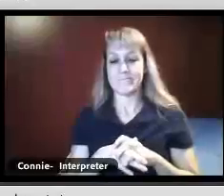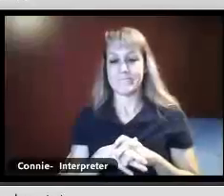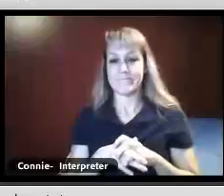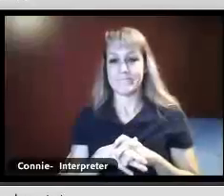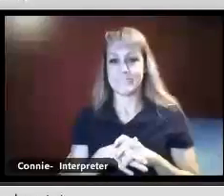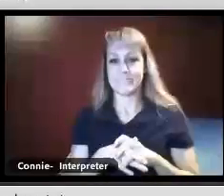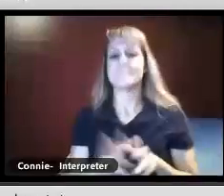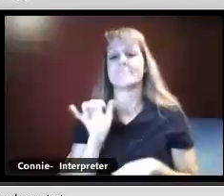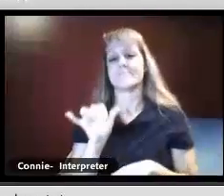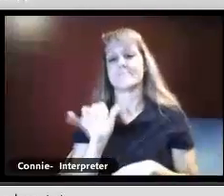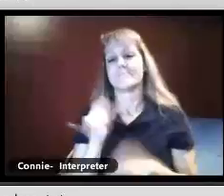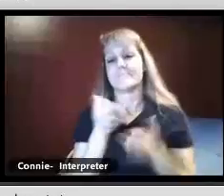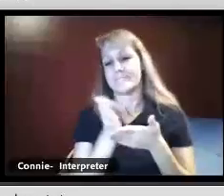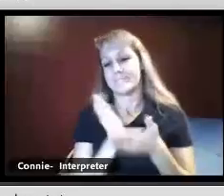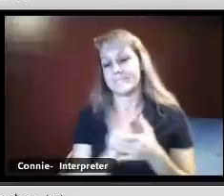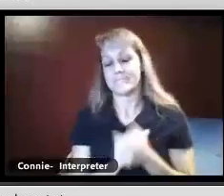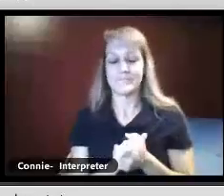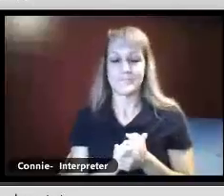All right.